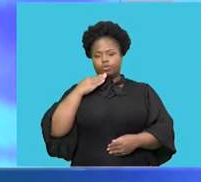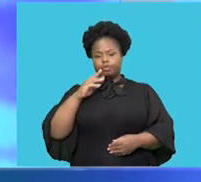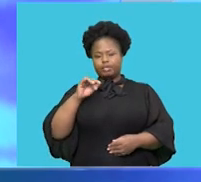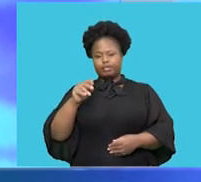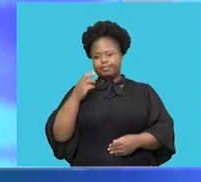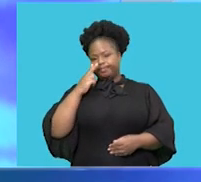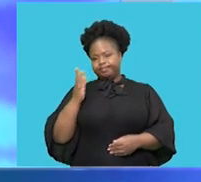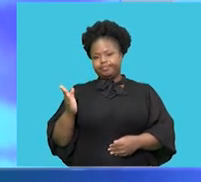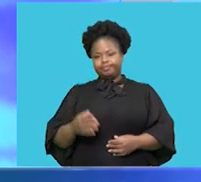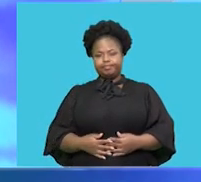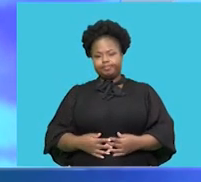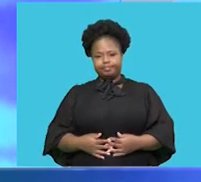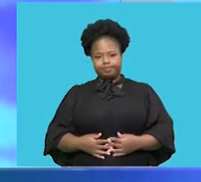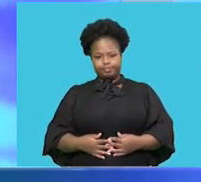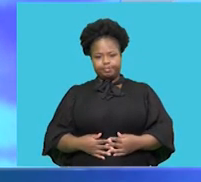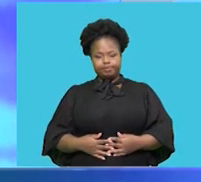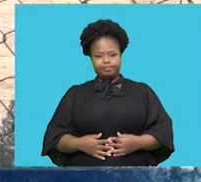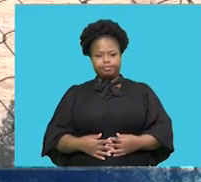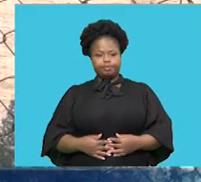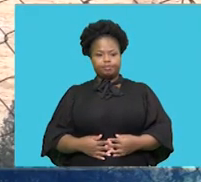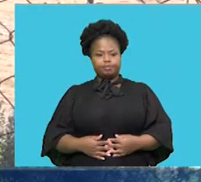uye wahlanganisa lolu daba.